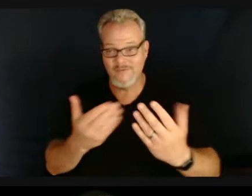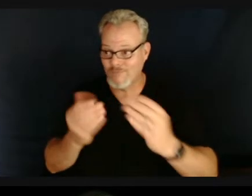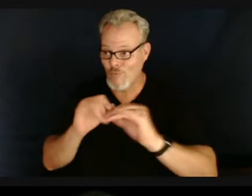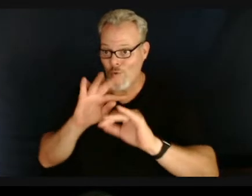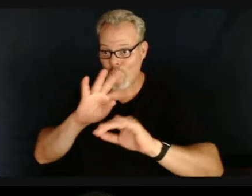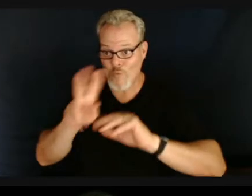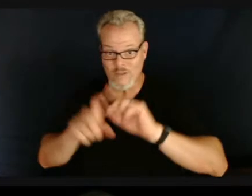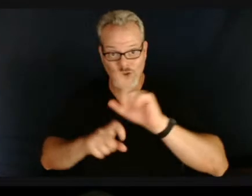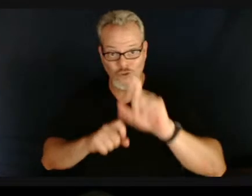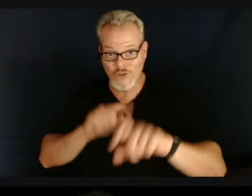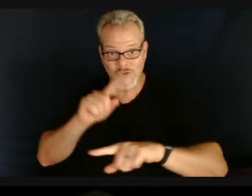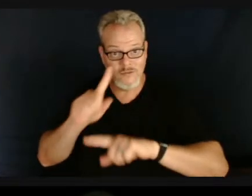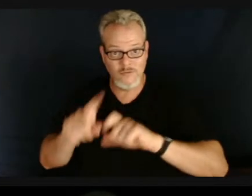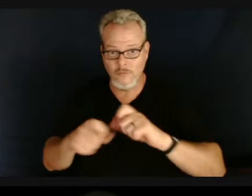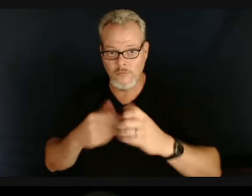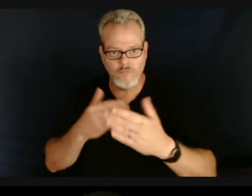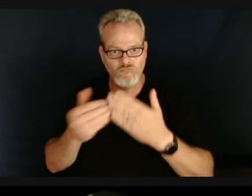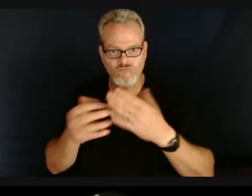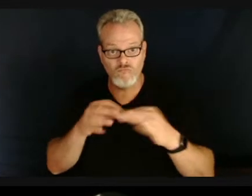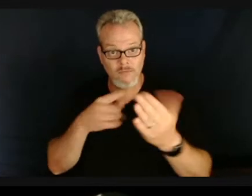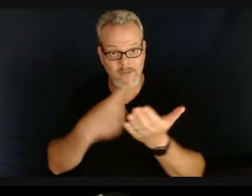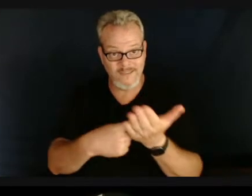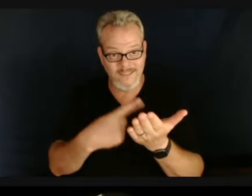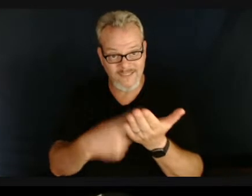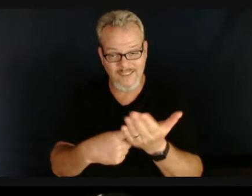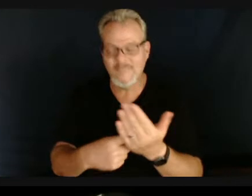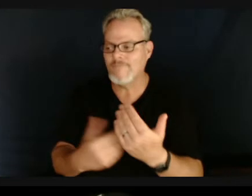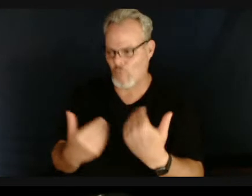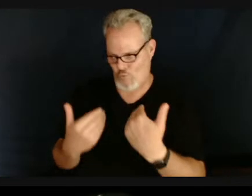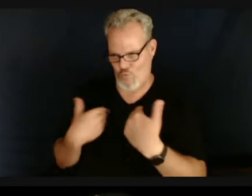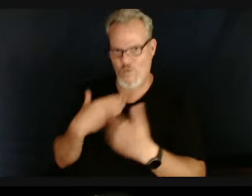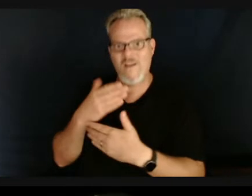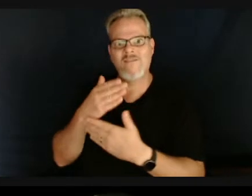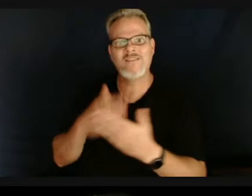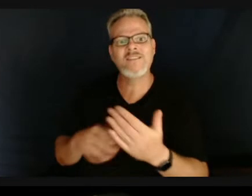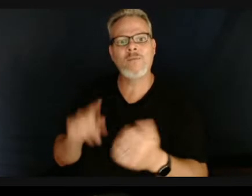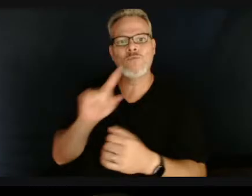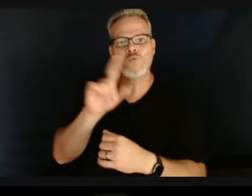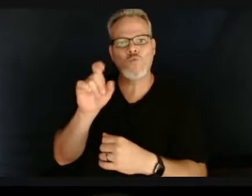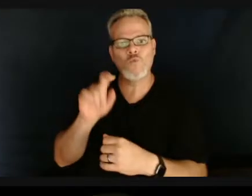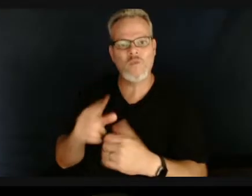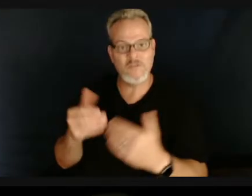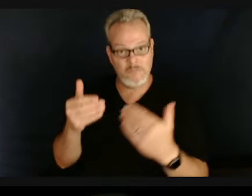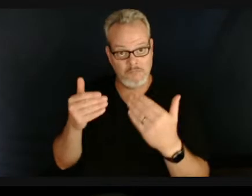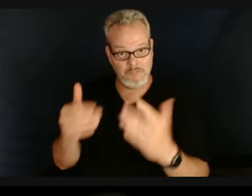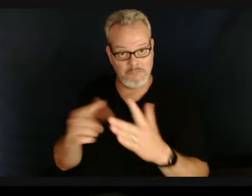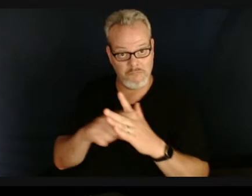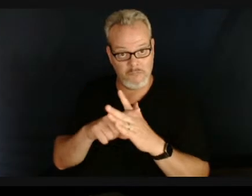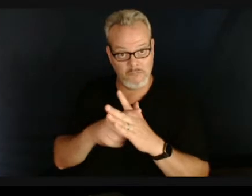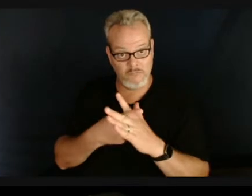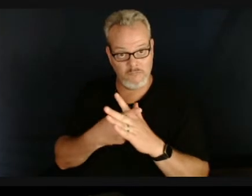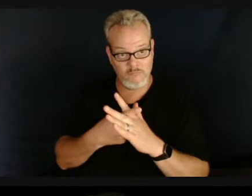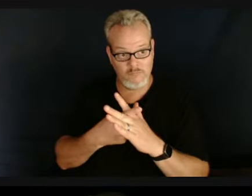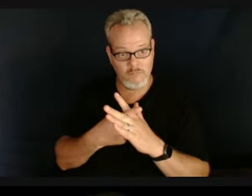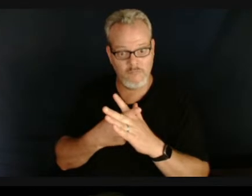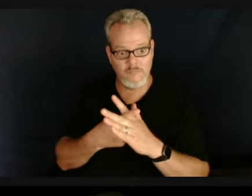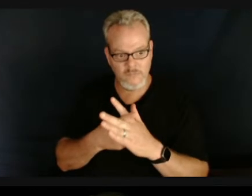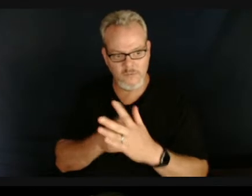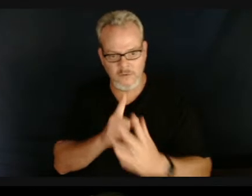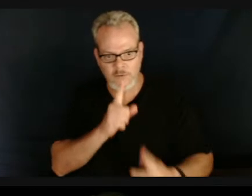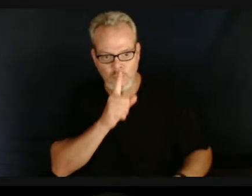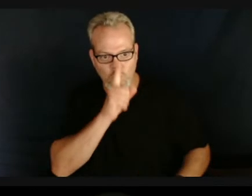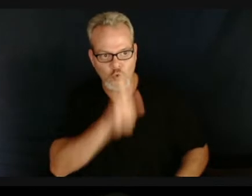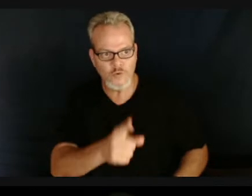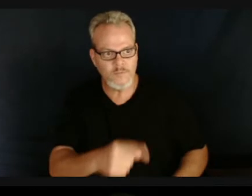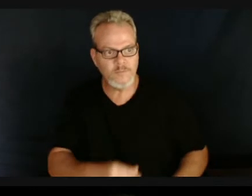have some questions lined up for you if you want to go ahead and hit those. Yeah, let's give it a shot.